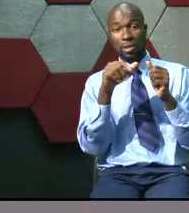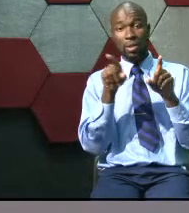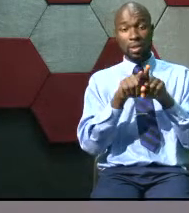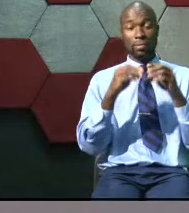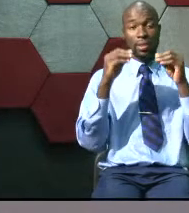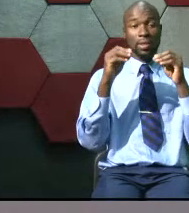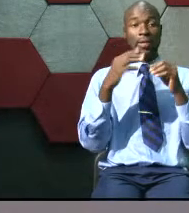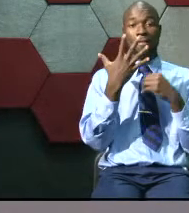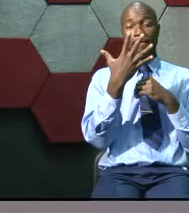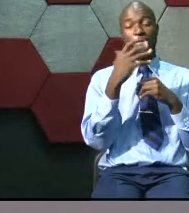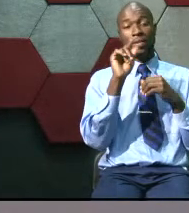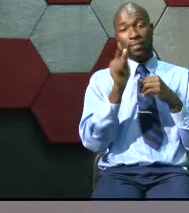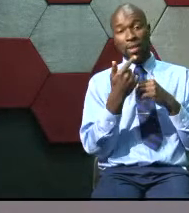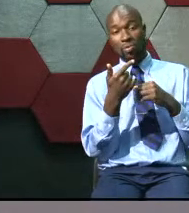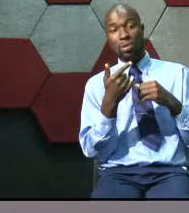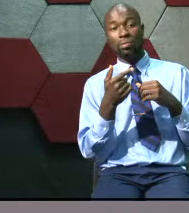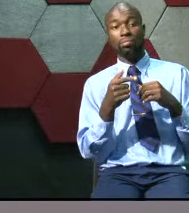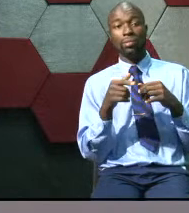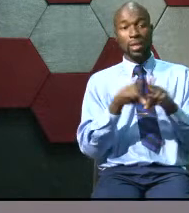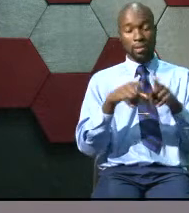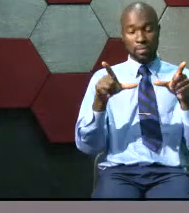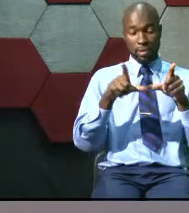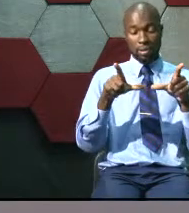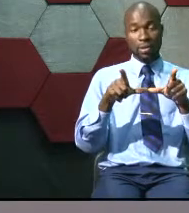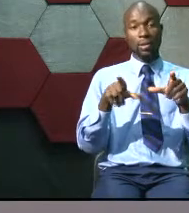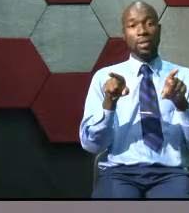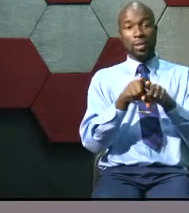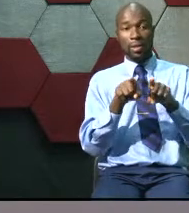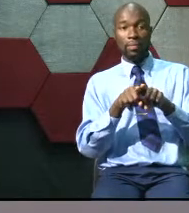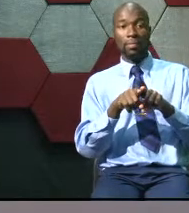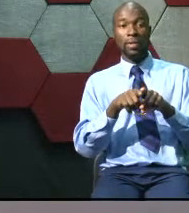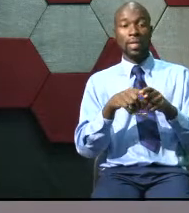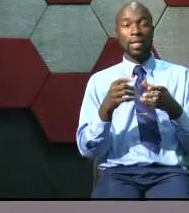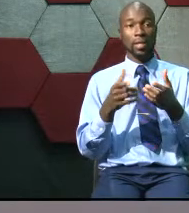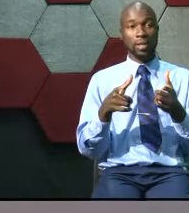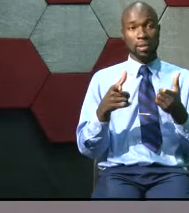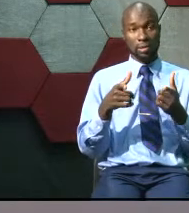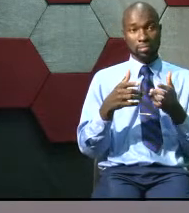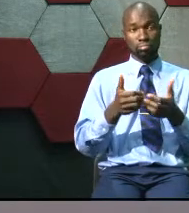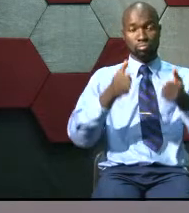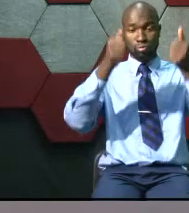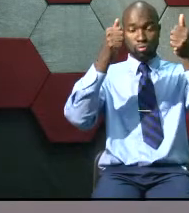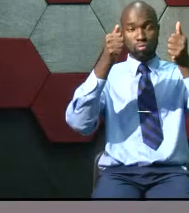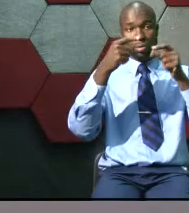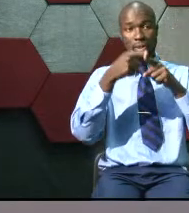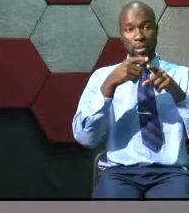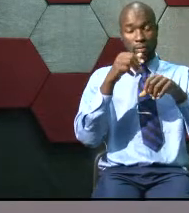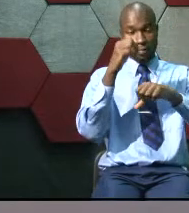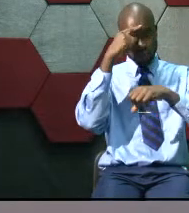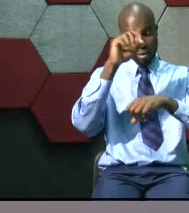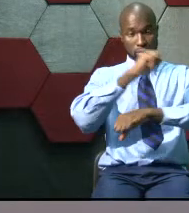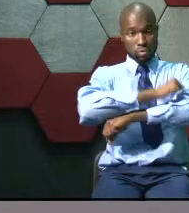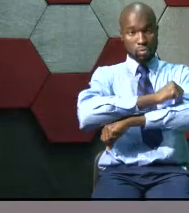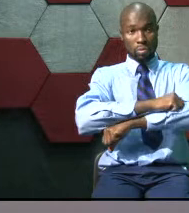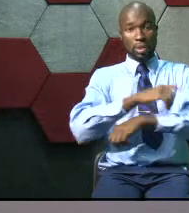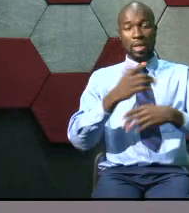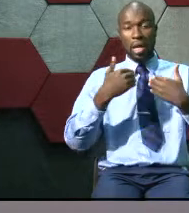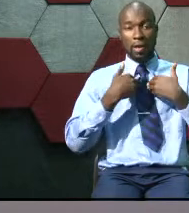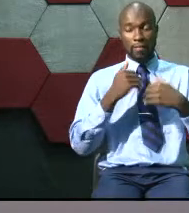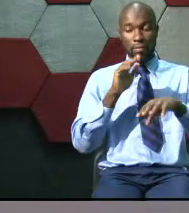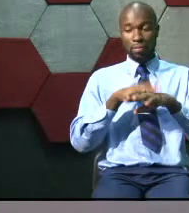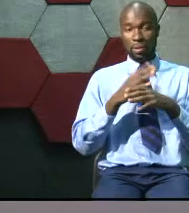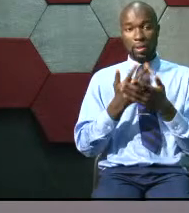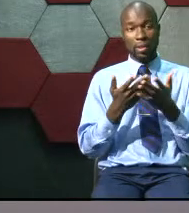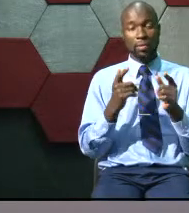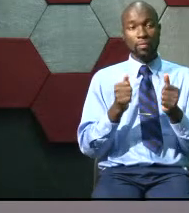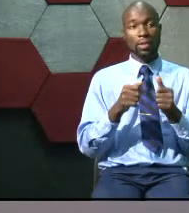the trophy for the school, certificates, and a small goodie from Safaricom. So each of the awards receives a goodie from Safaricom, who is our official telco